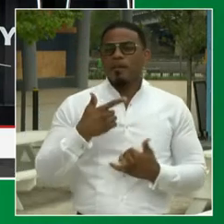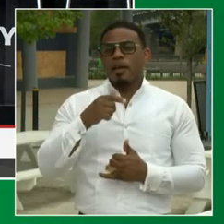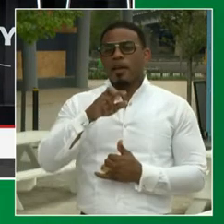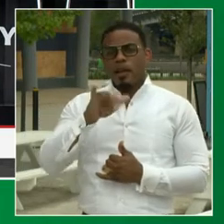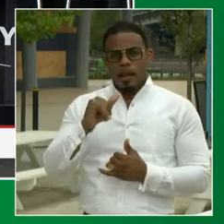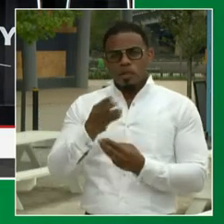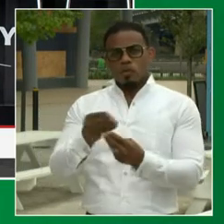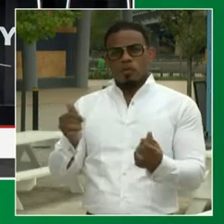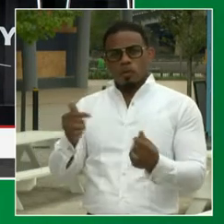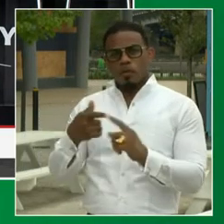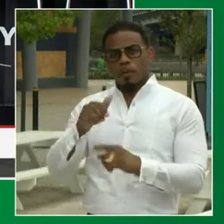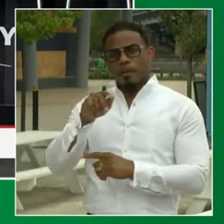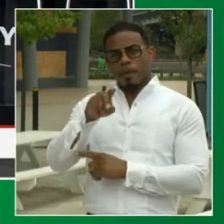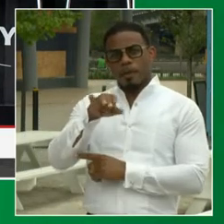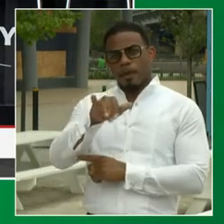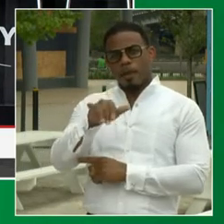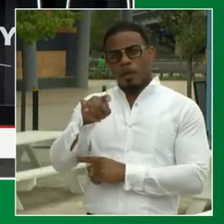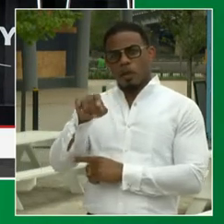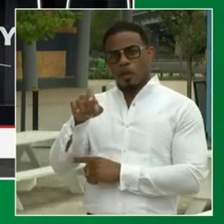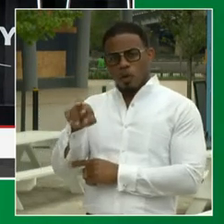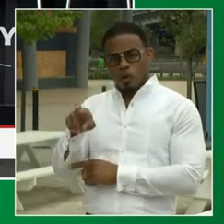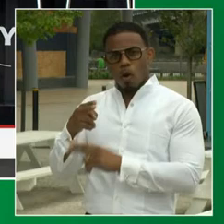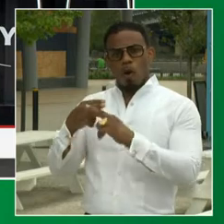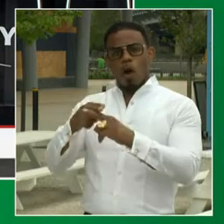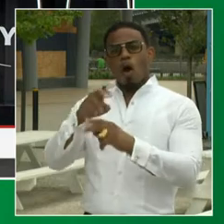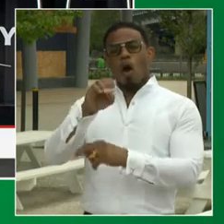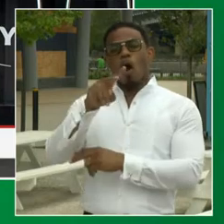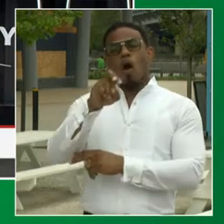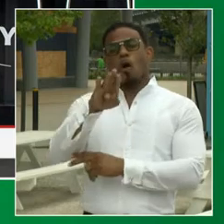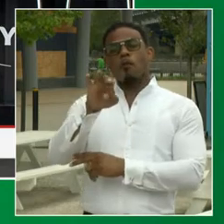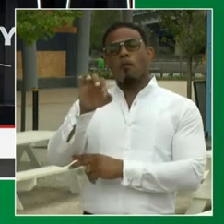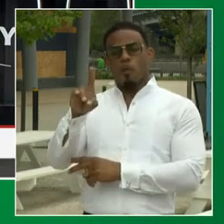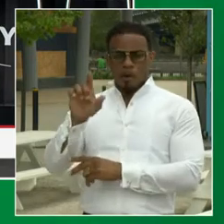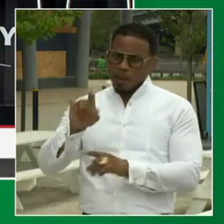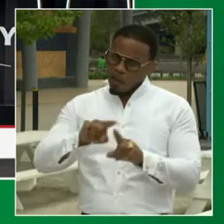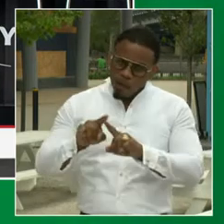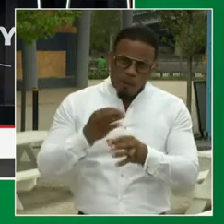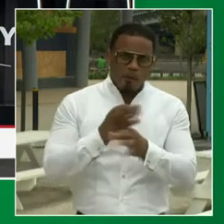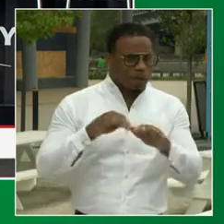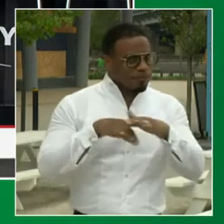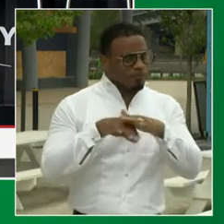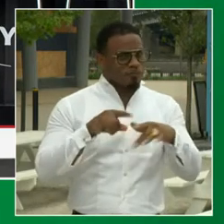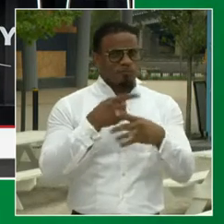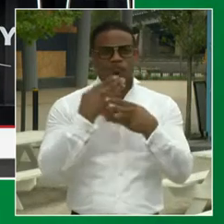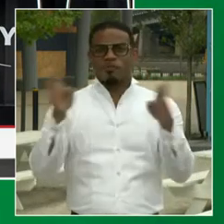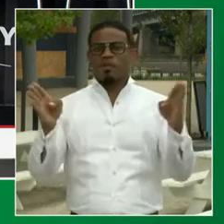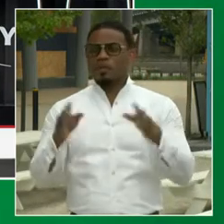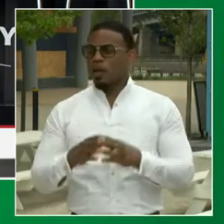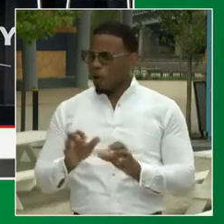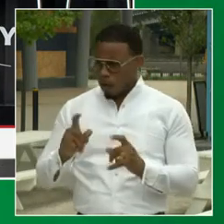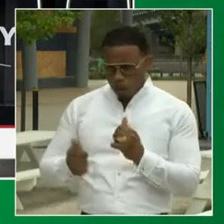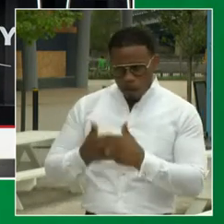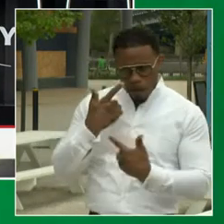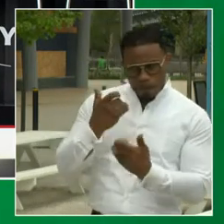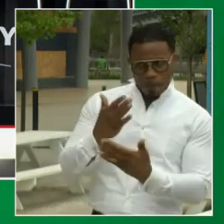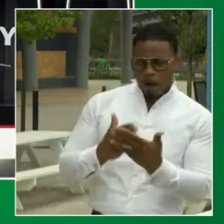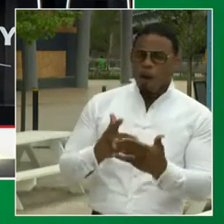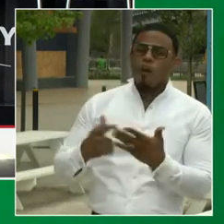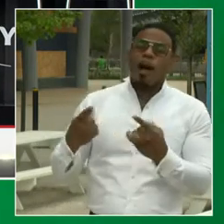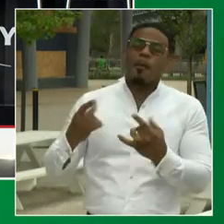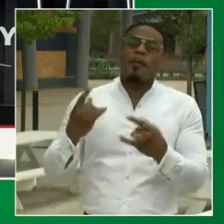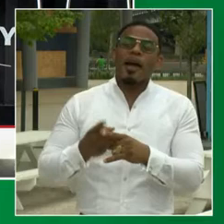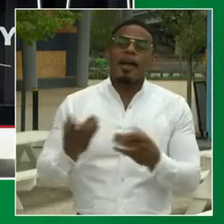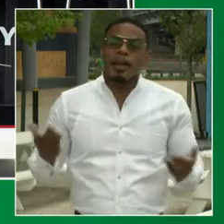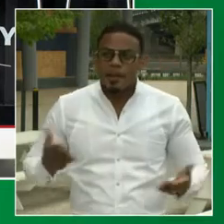gallery installation from Andy Yoder called Overboard. So that's also free and accessible to the public. Okay, but the most interesting part, what's happening